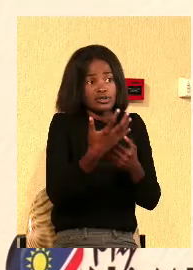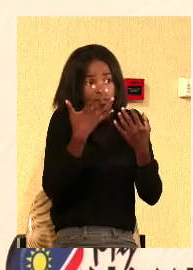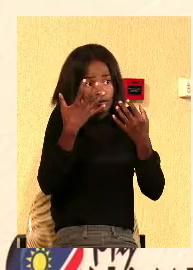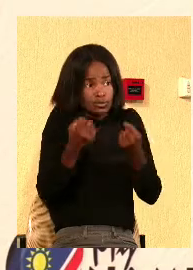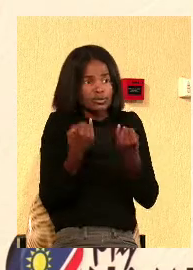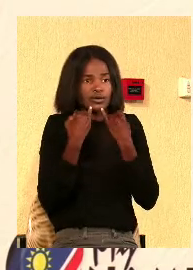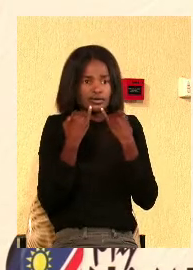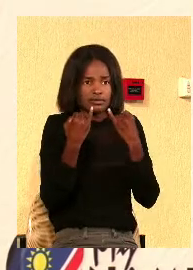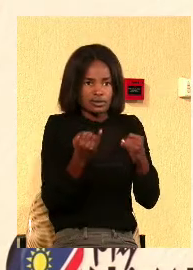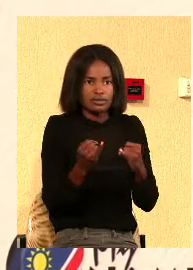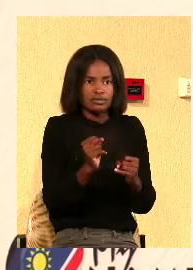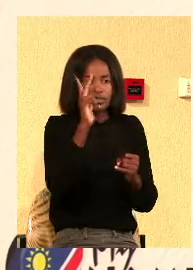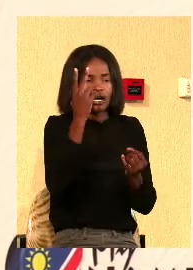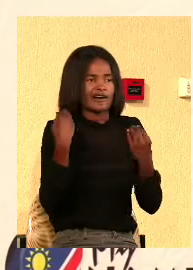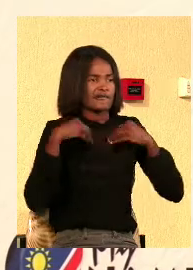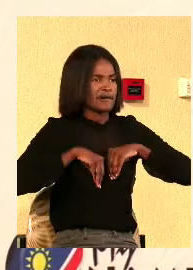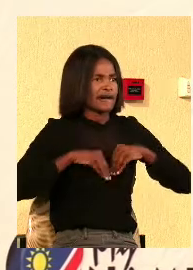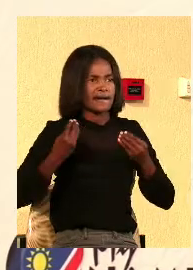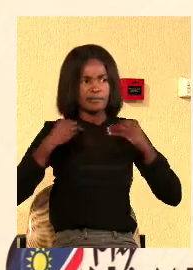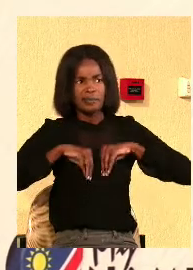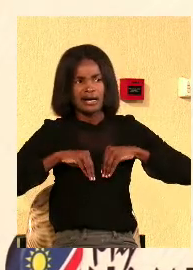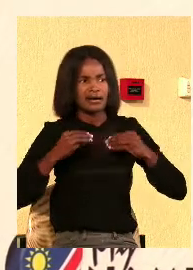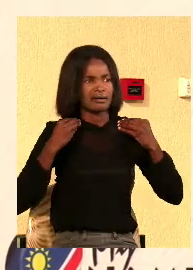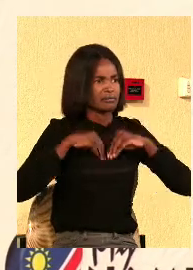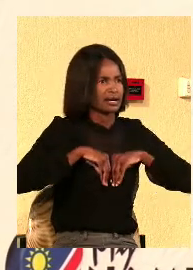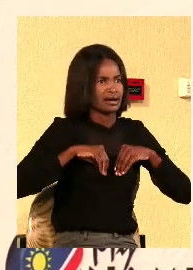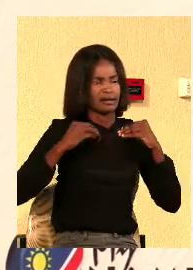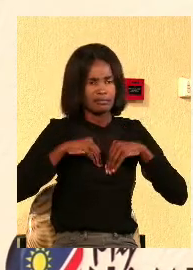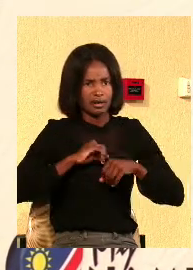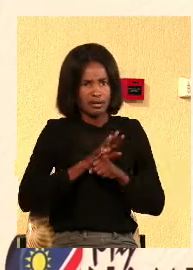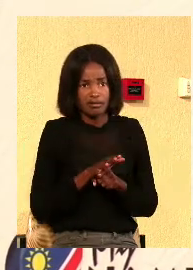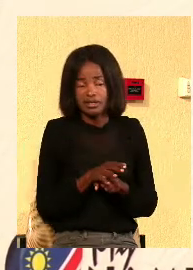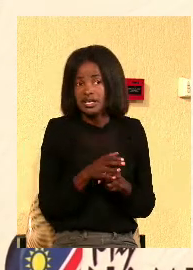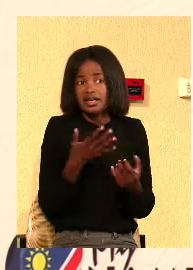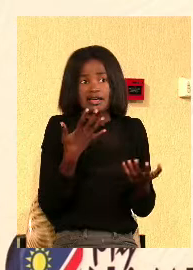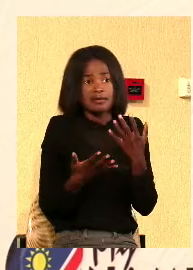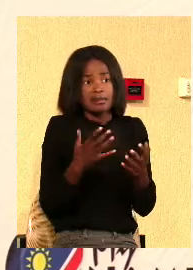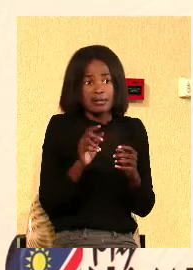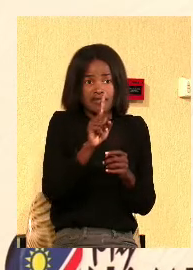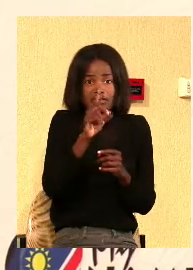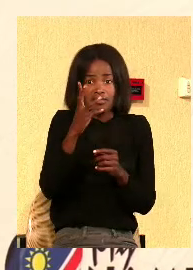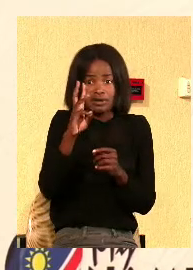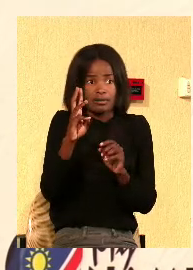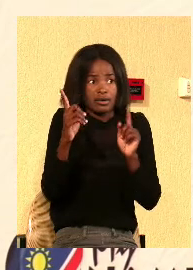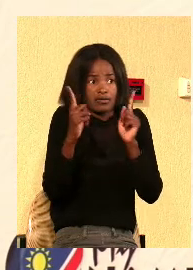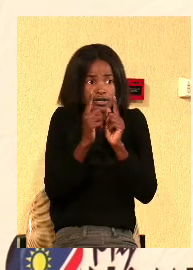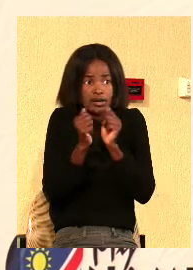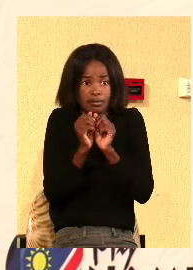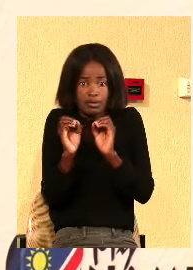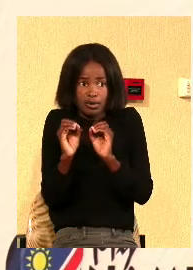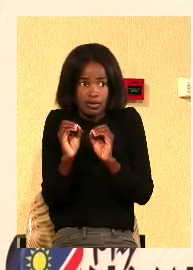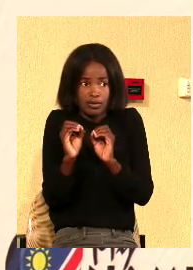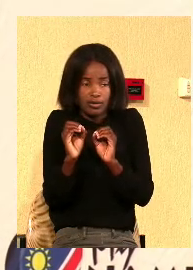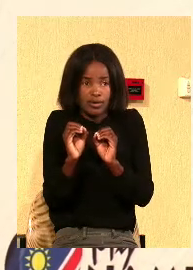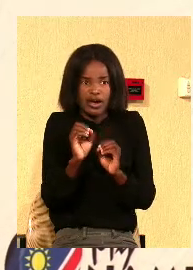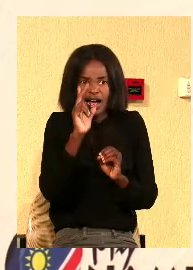we have many cases that are not linked to those imported and clusters that we already know, and then we reach a situation